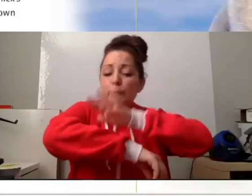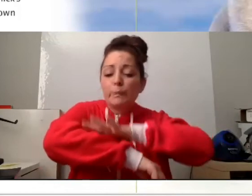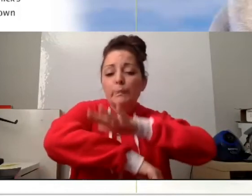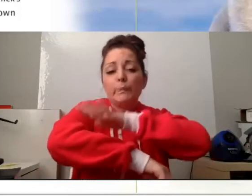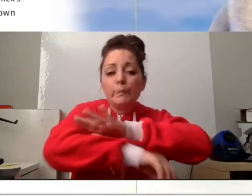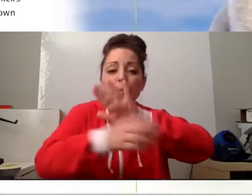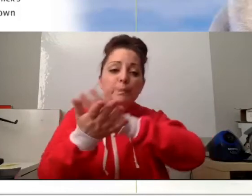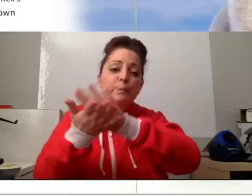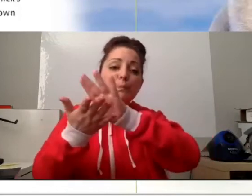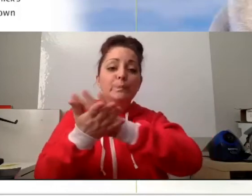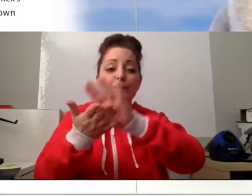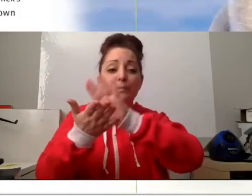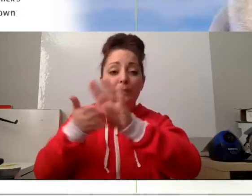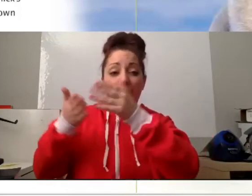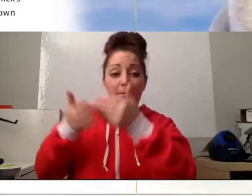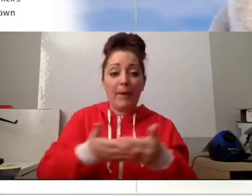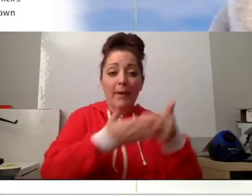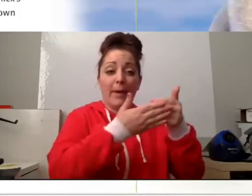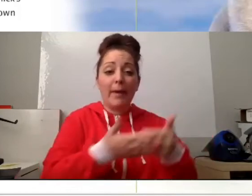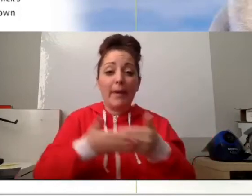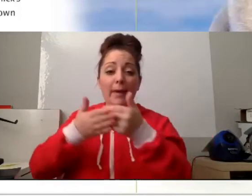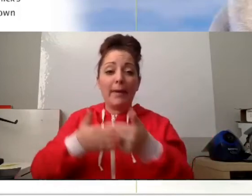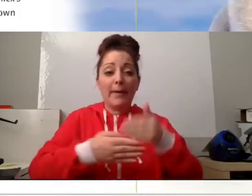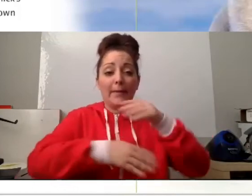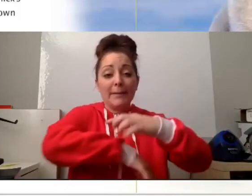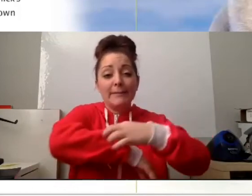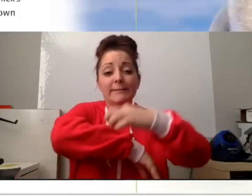or brush